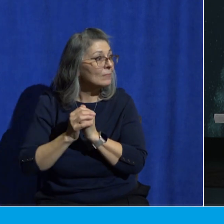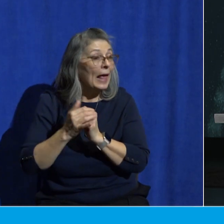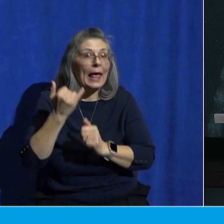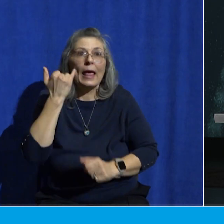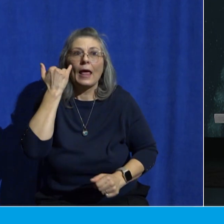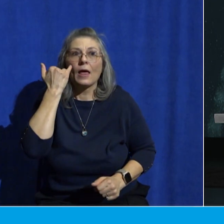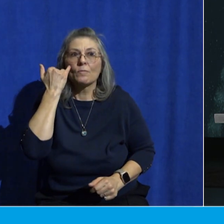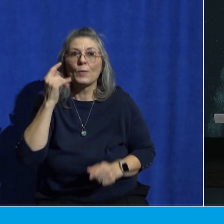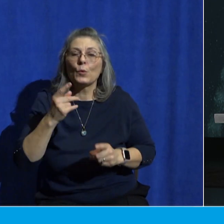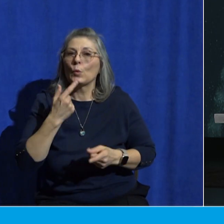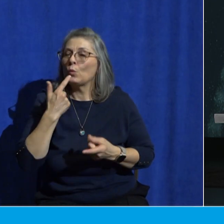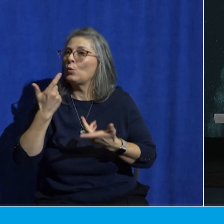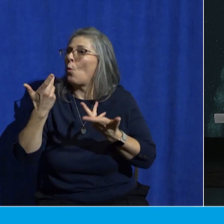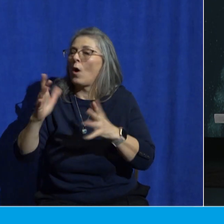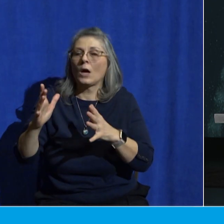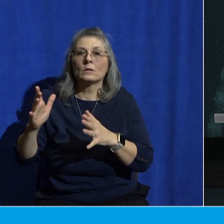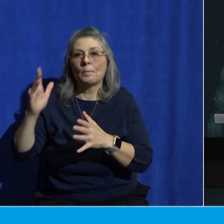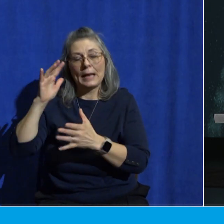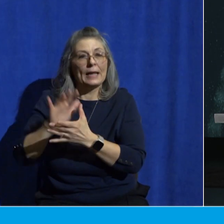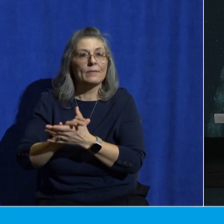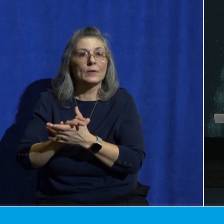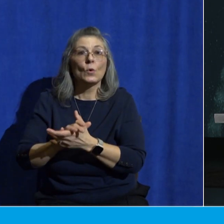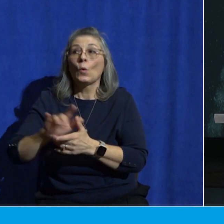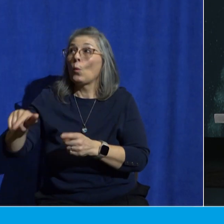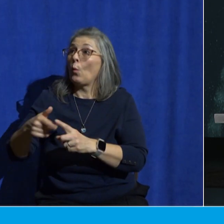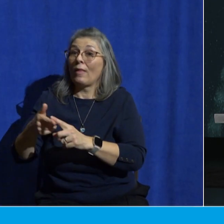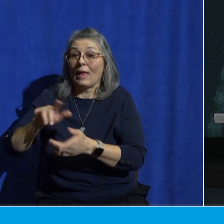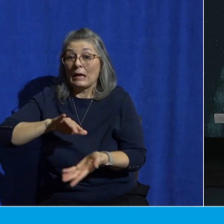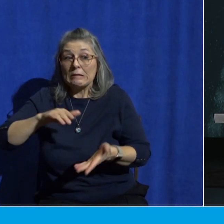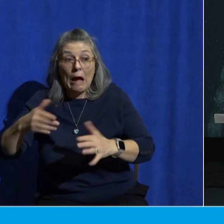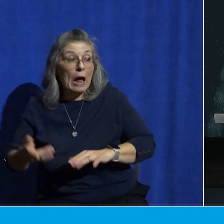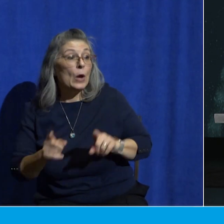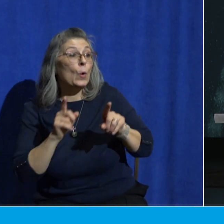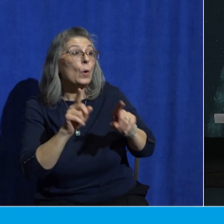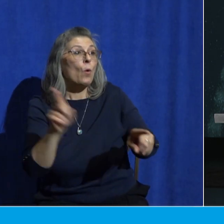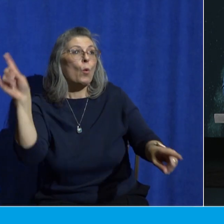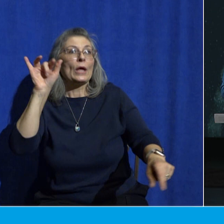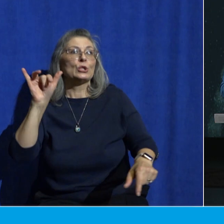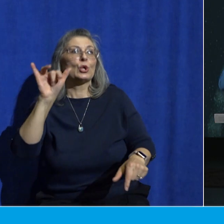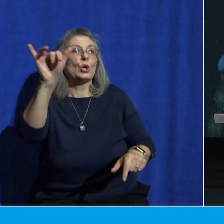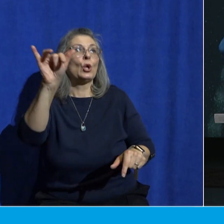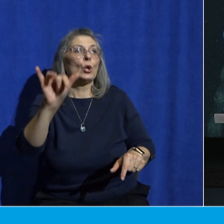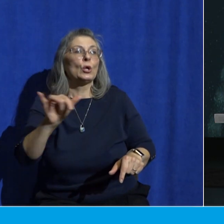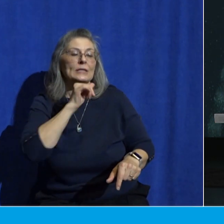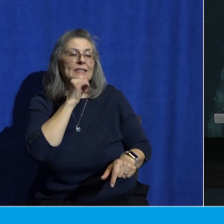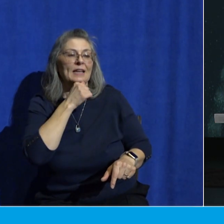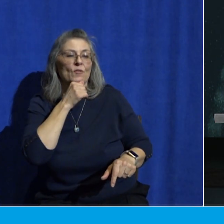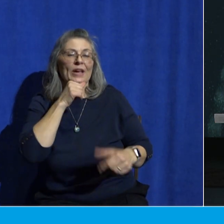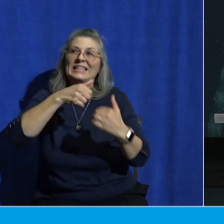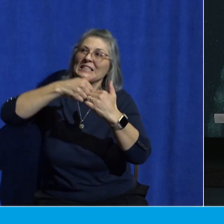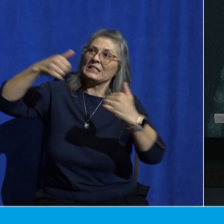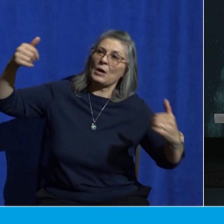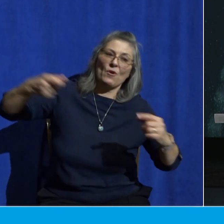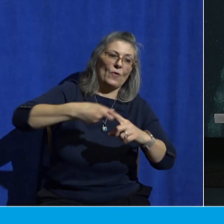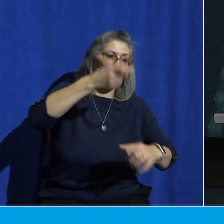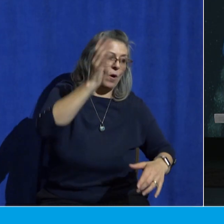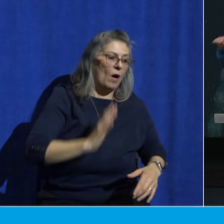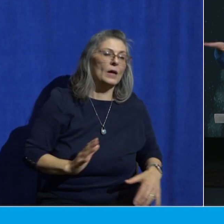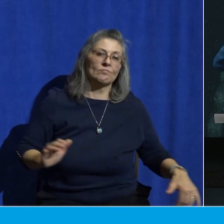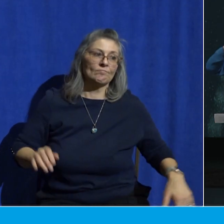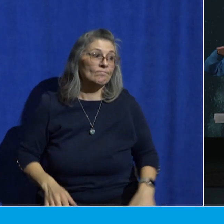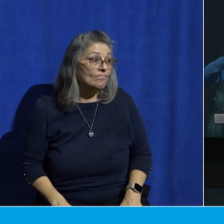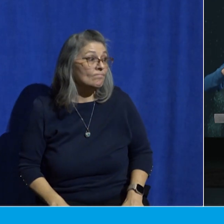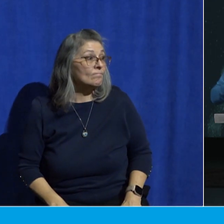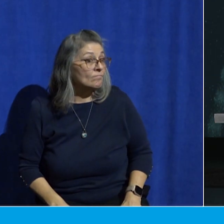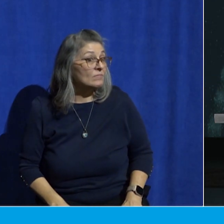doesn't, when they die, will spend eternity in suffering separated from God. Now